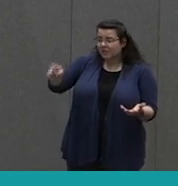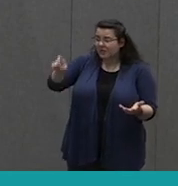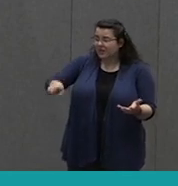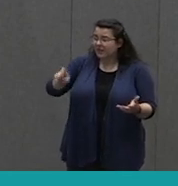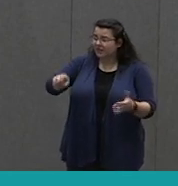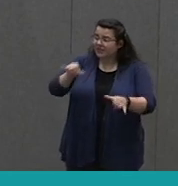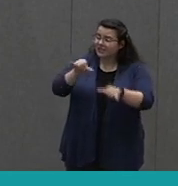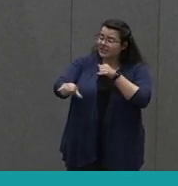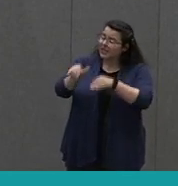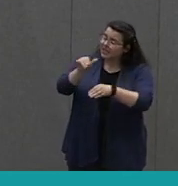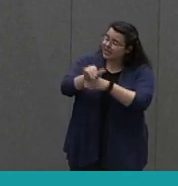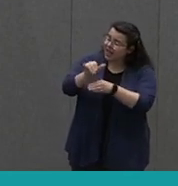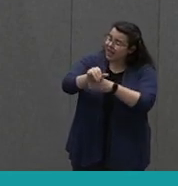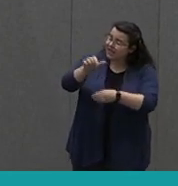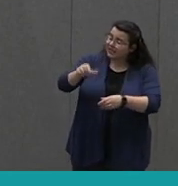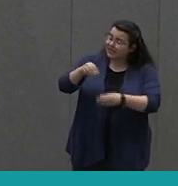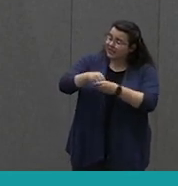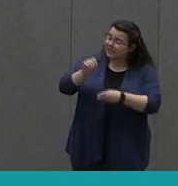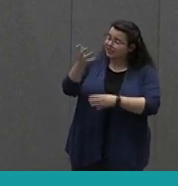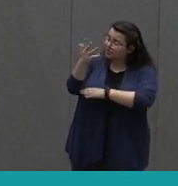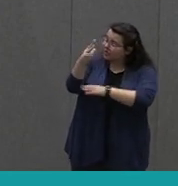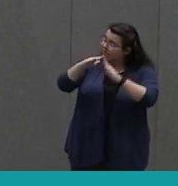start getting dark.